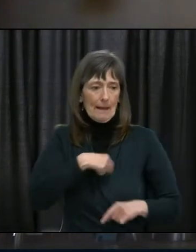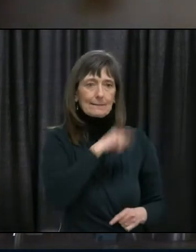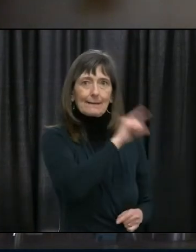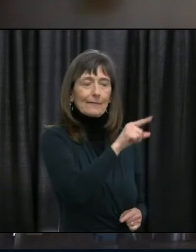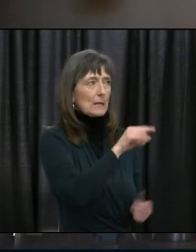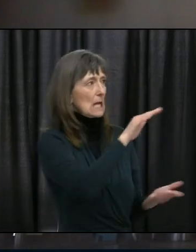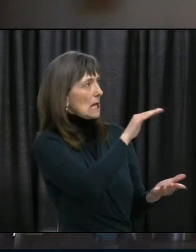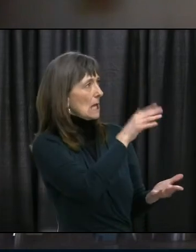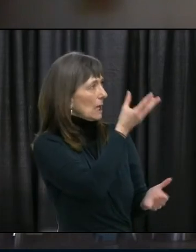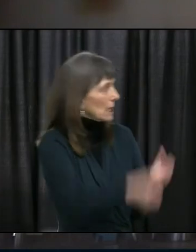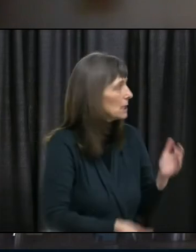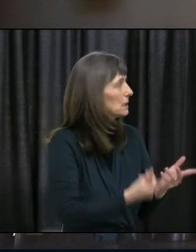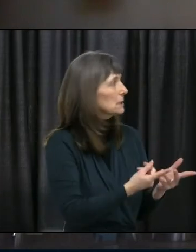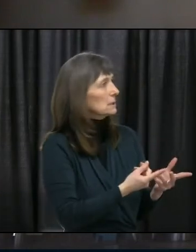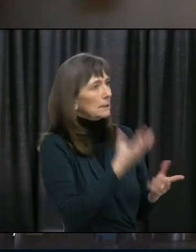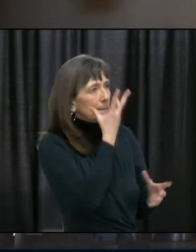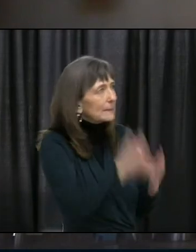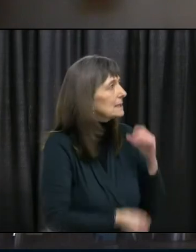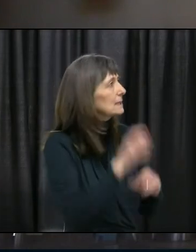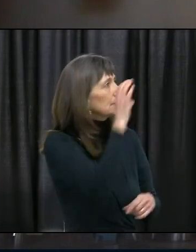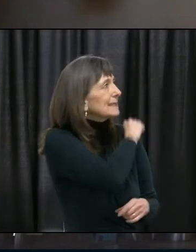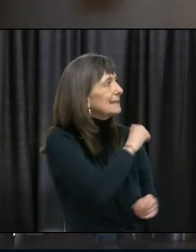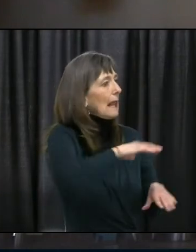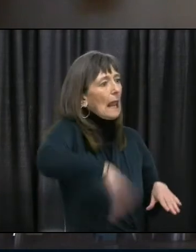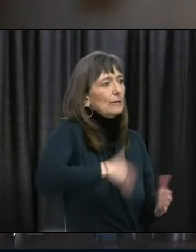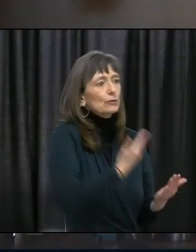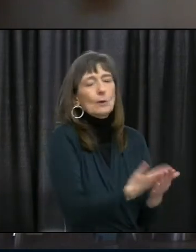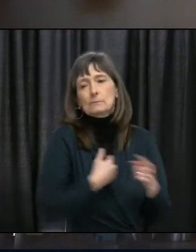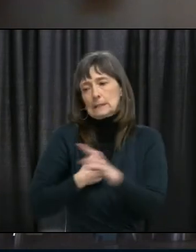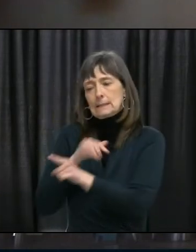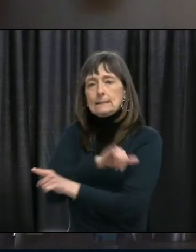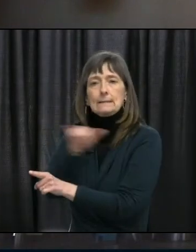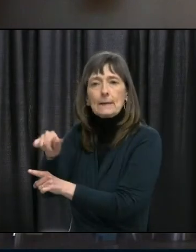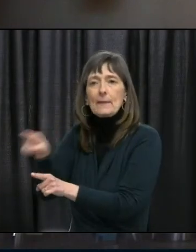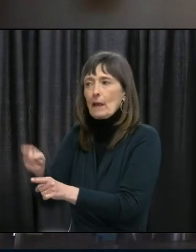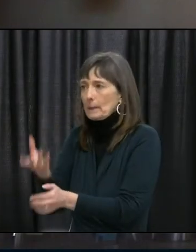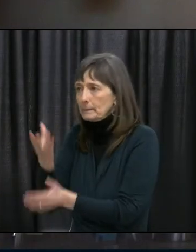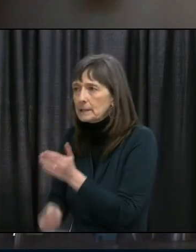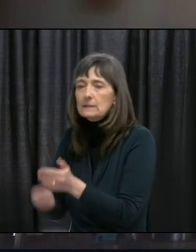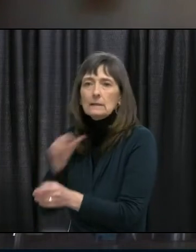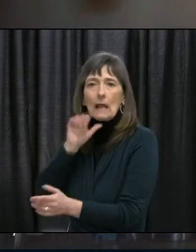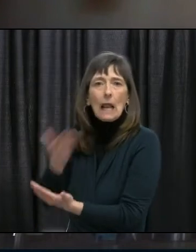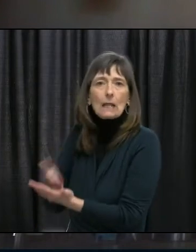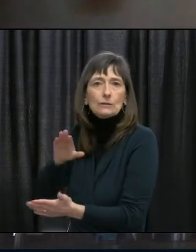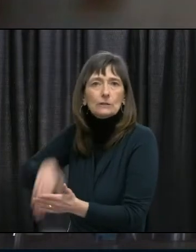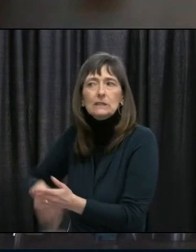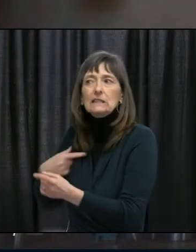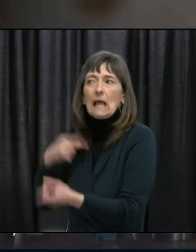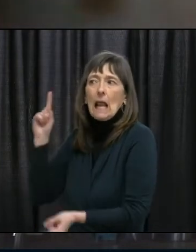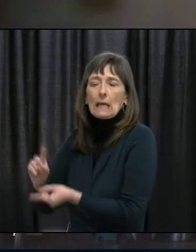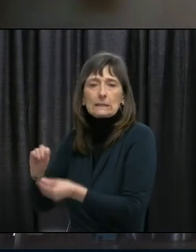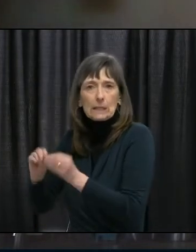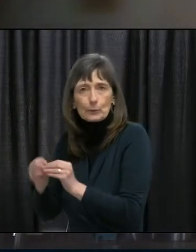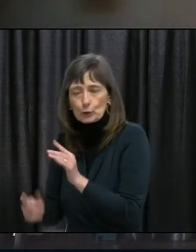have disappeared or have been delivered late or in reduced numbers. So I would say that